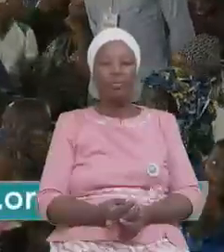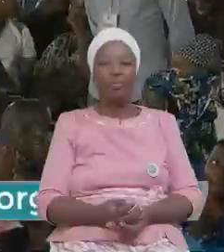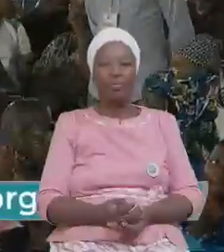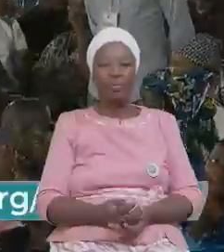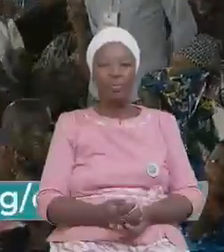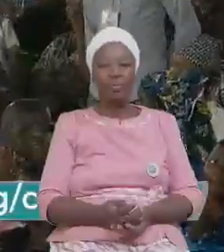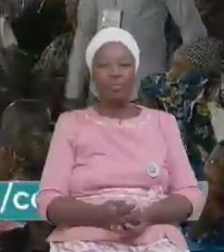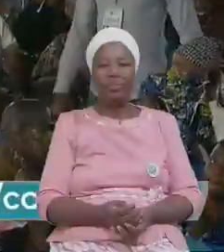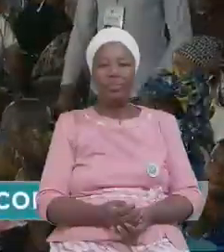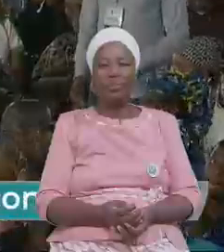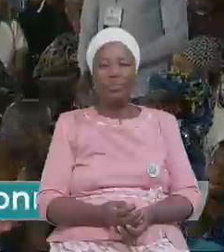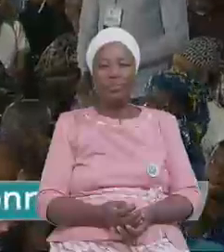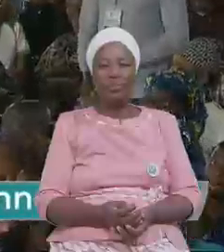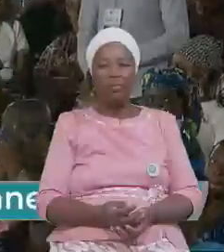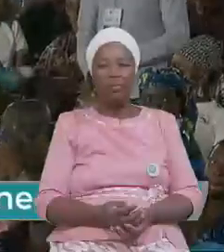At the middle,